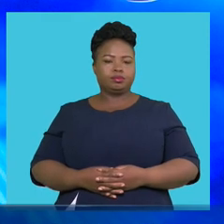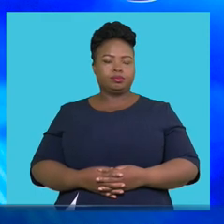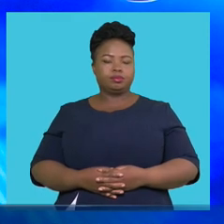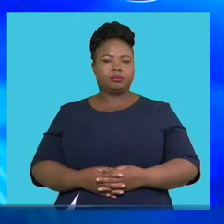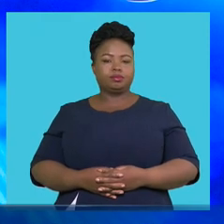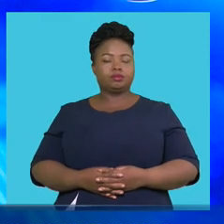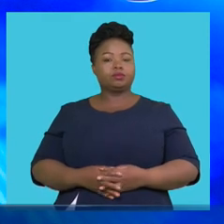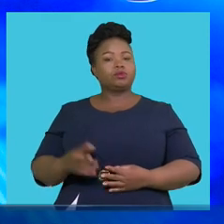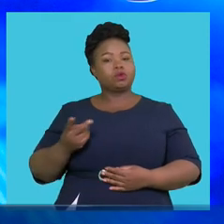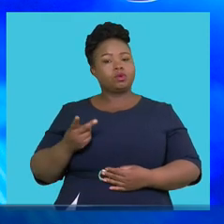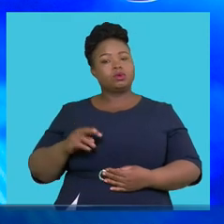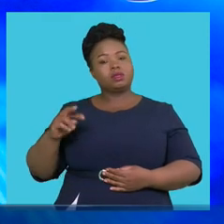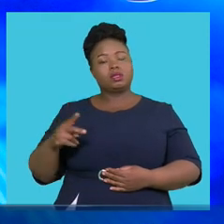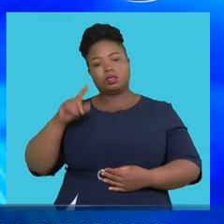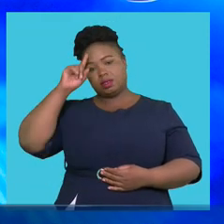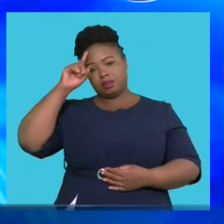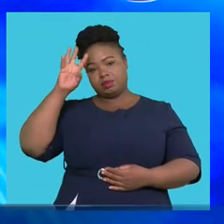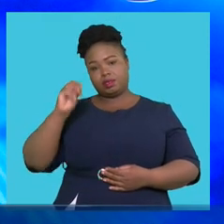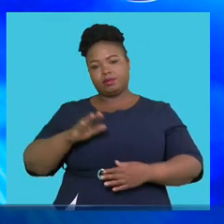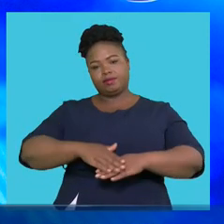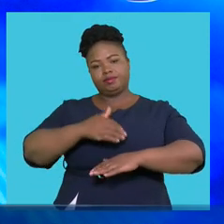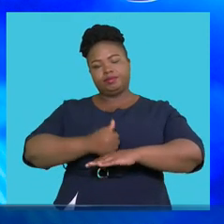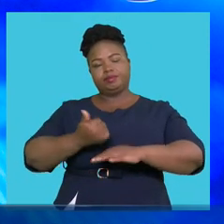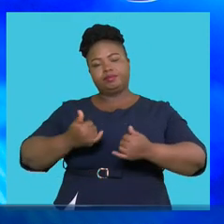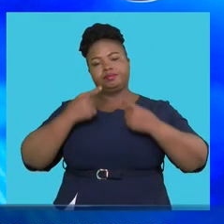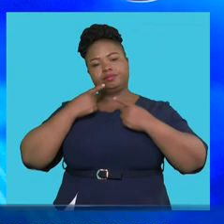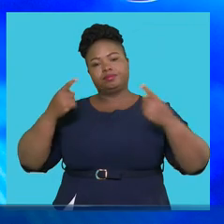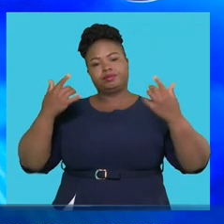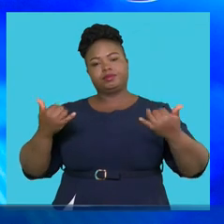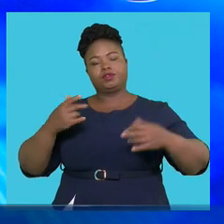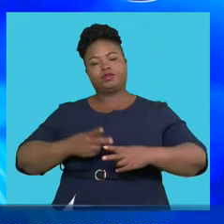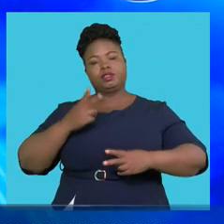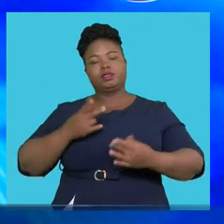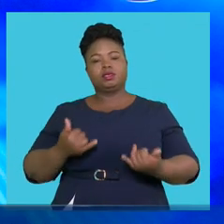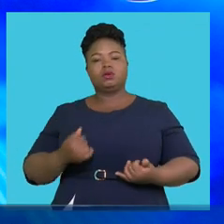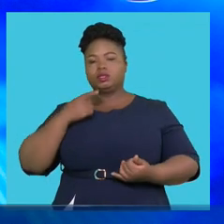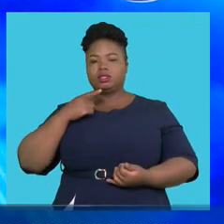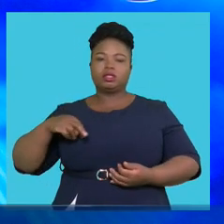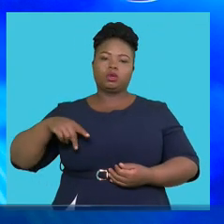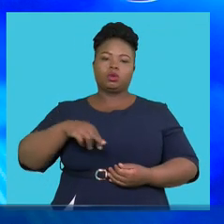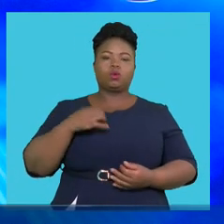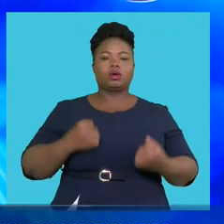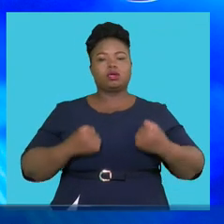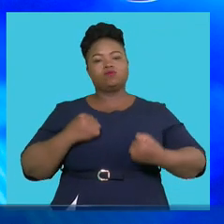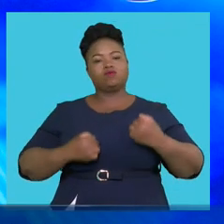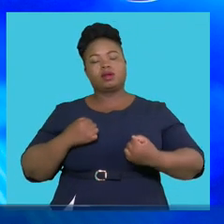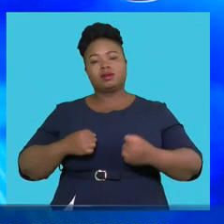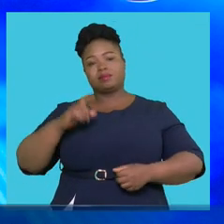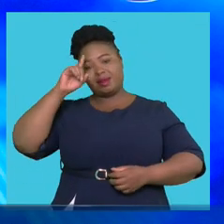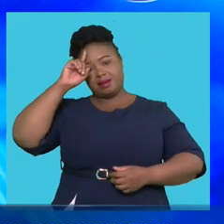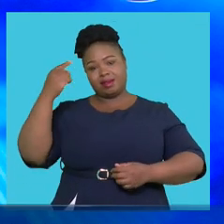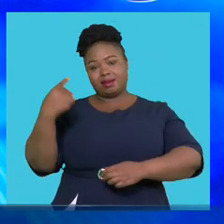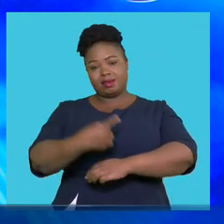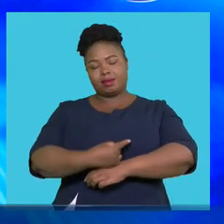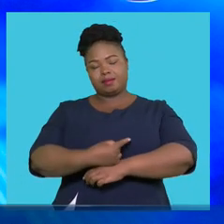Kwelinye inqaku isiseko iNelson Mandela Foundation siphehlelele ngokusesikweni iphulo lohambo nokubaleka elaziwa ngokubanzi ngeMandela